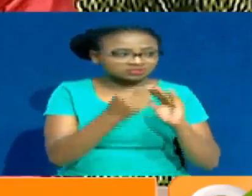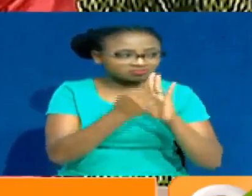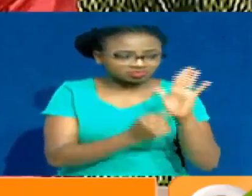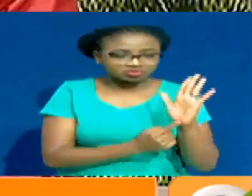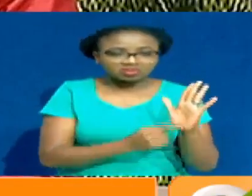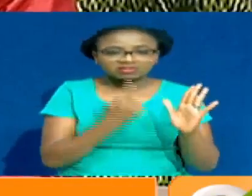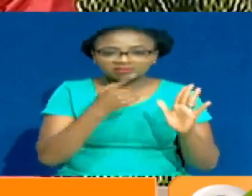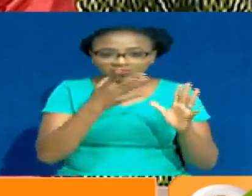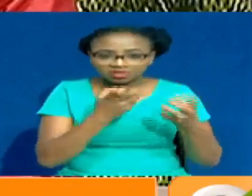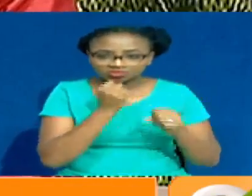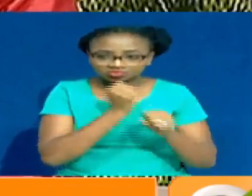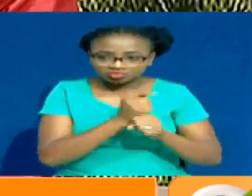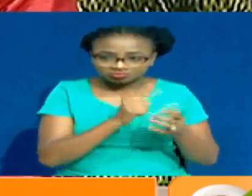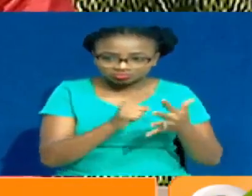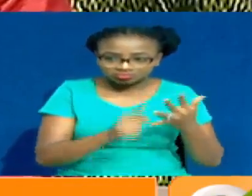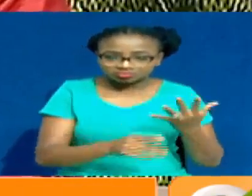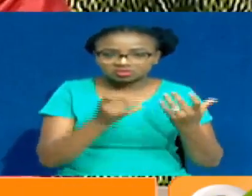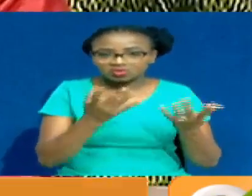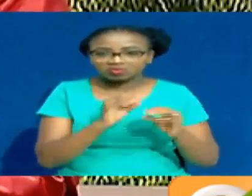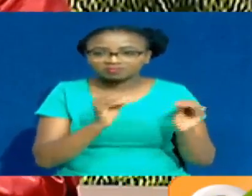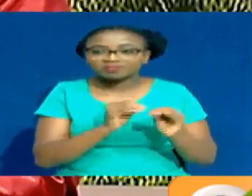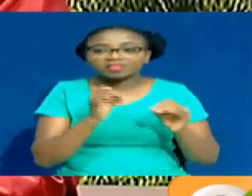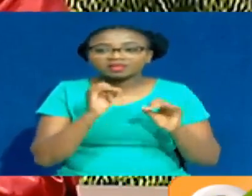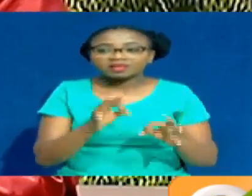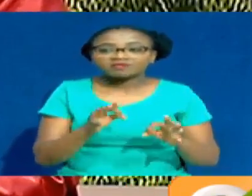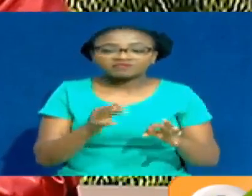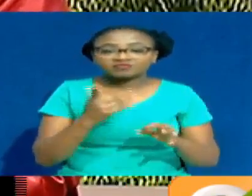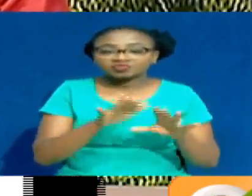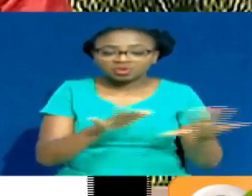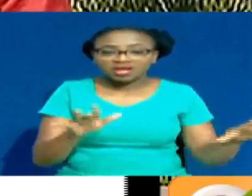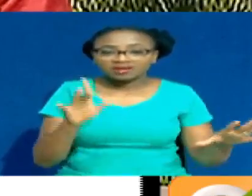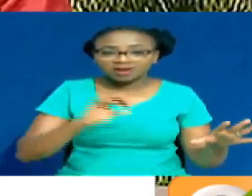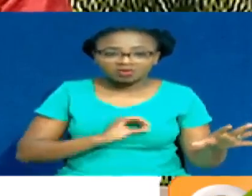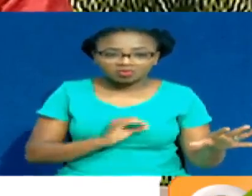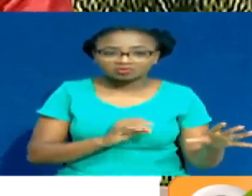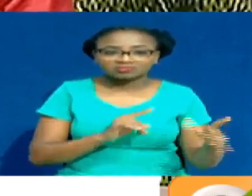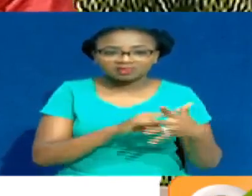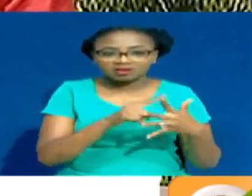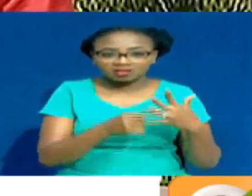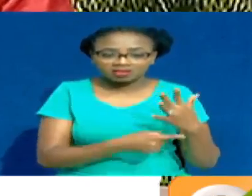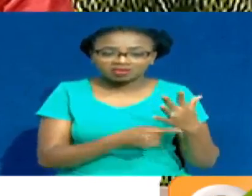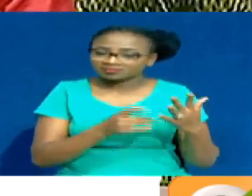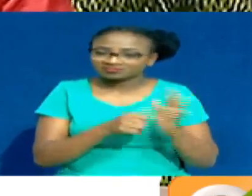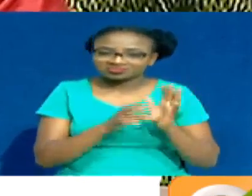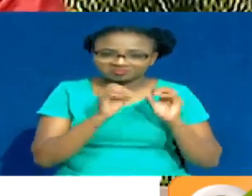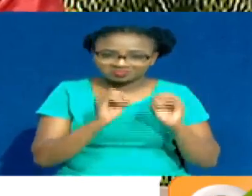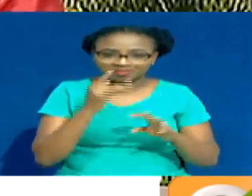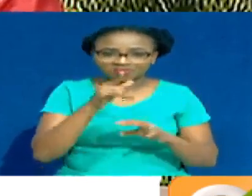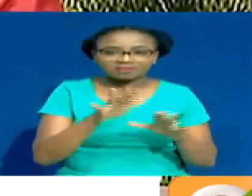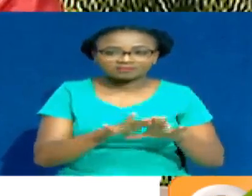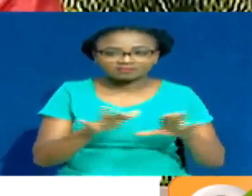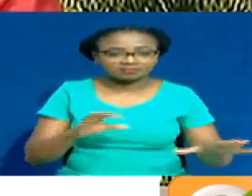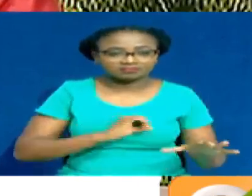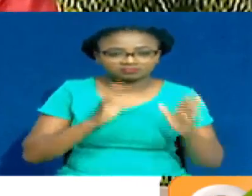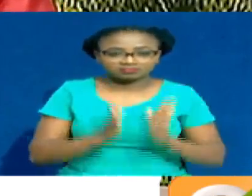system. So whether you own 5 acres, 10 acres, or 1,000 acres, it doesn't matter. Because as a landowner, the parameters for engagement in